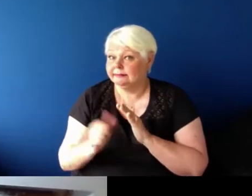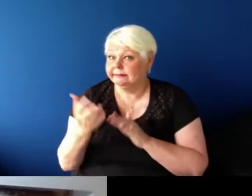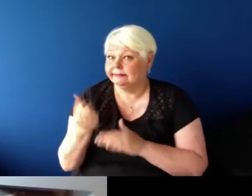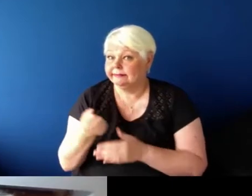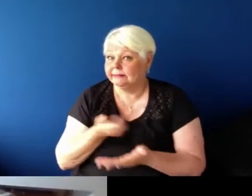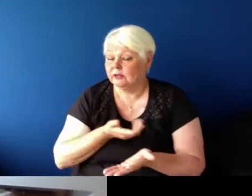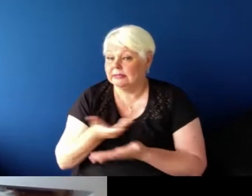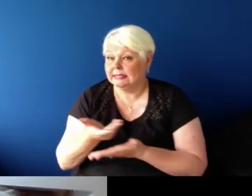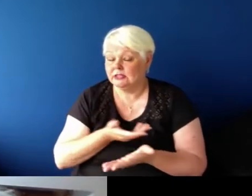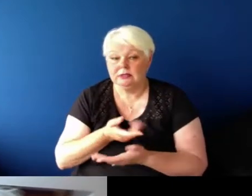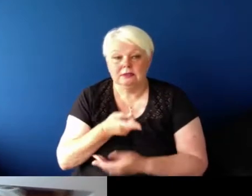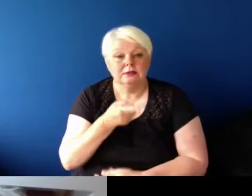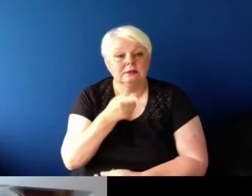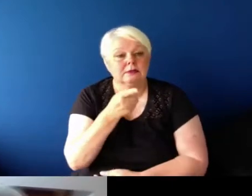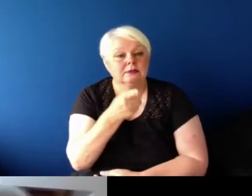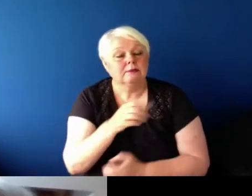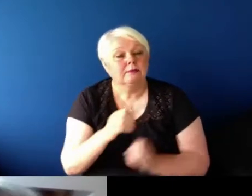conversations.